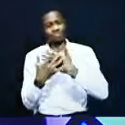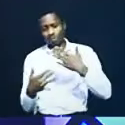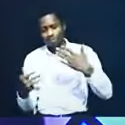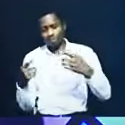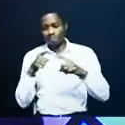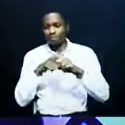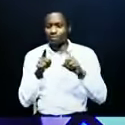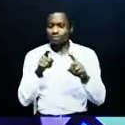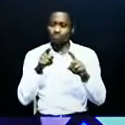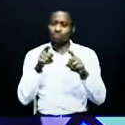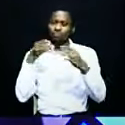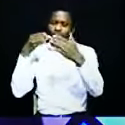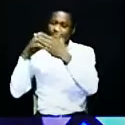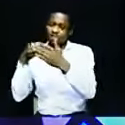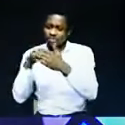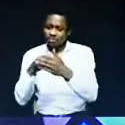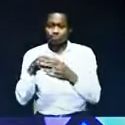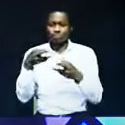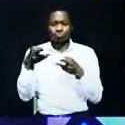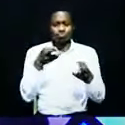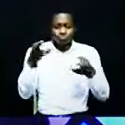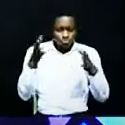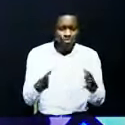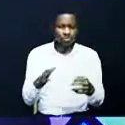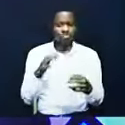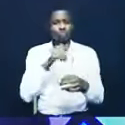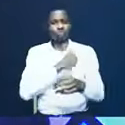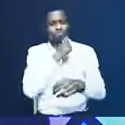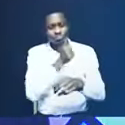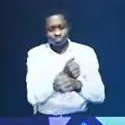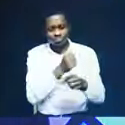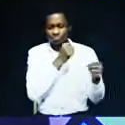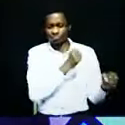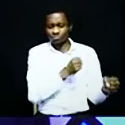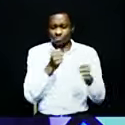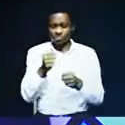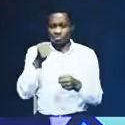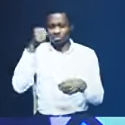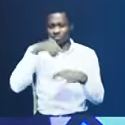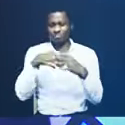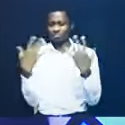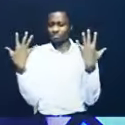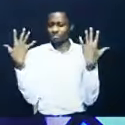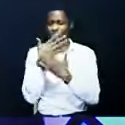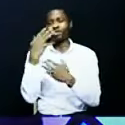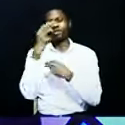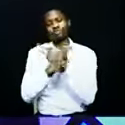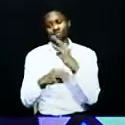the rulers, against authorities, against the powers of this dark world.